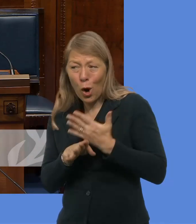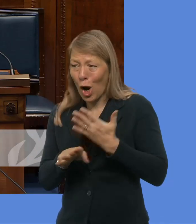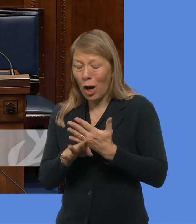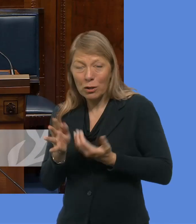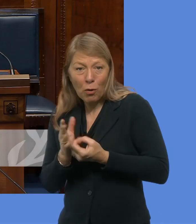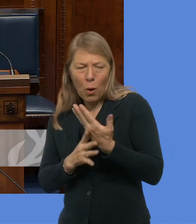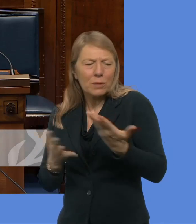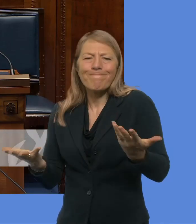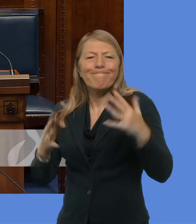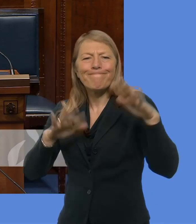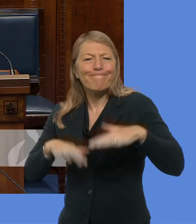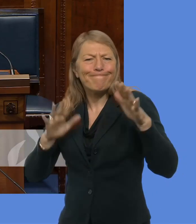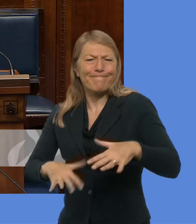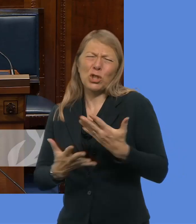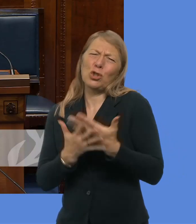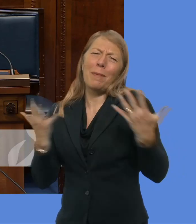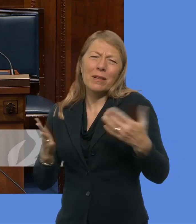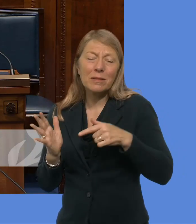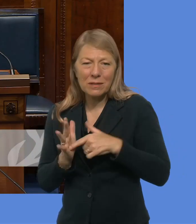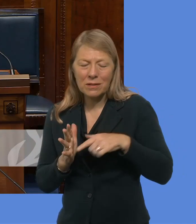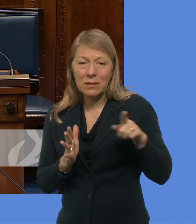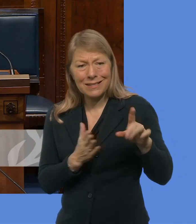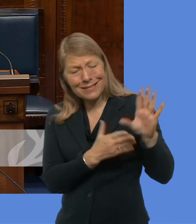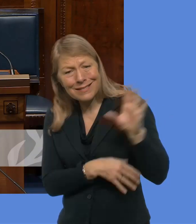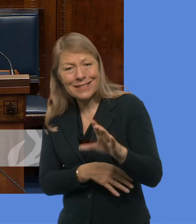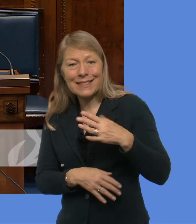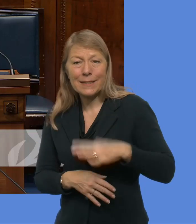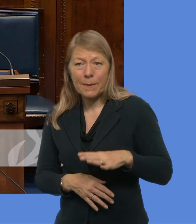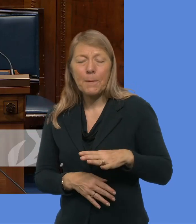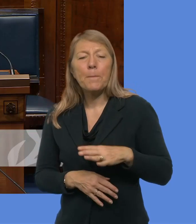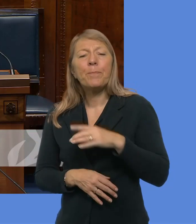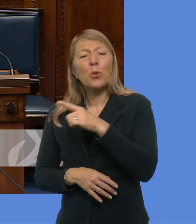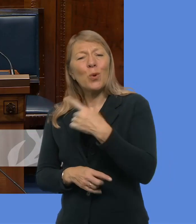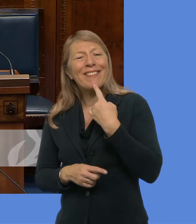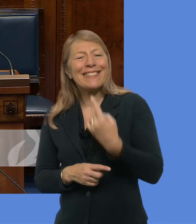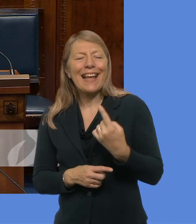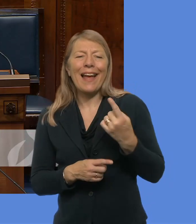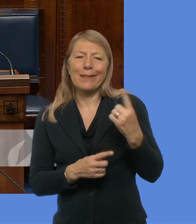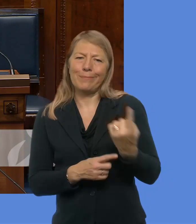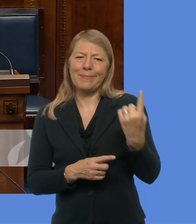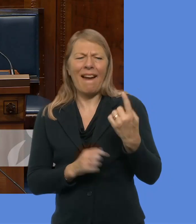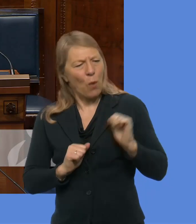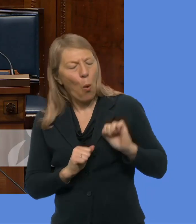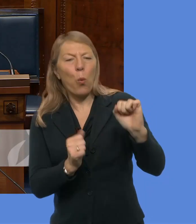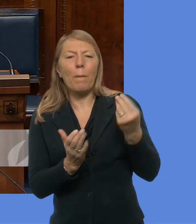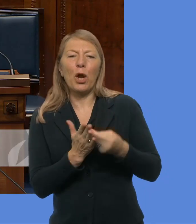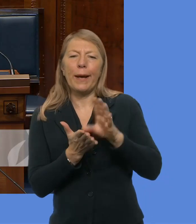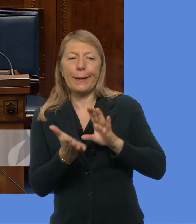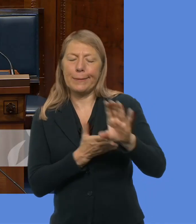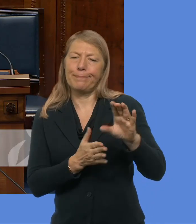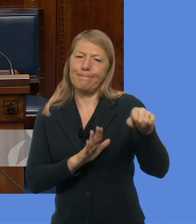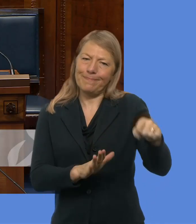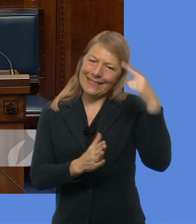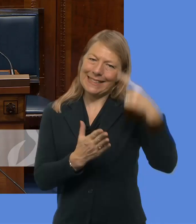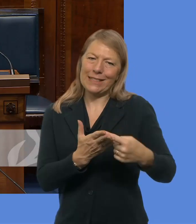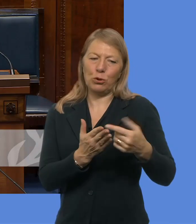the Minister said, what individual ministers do with their funding envelope is for individual ministers. But Minister, I know you have previously supported